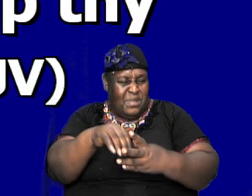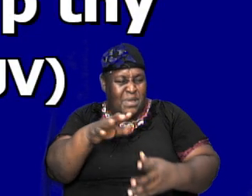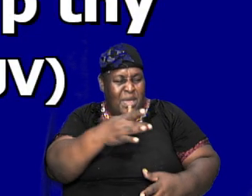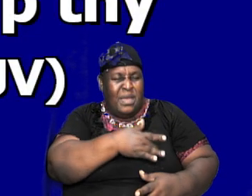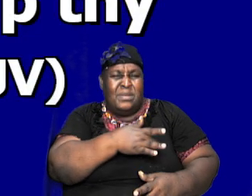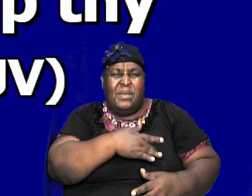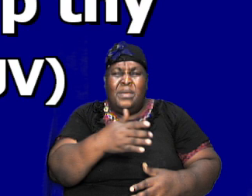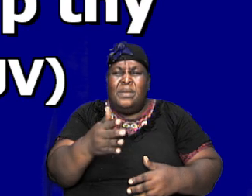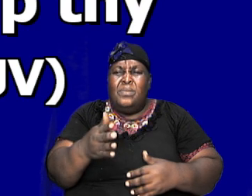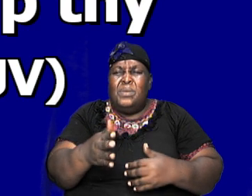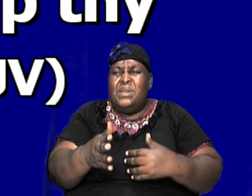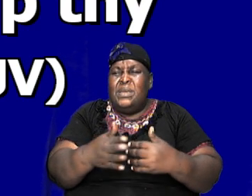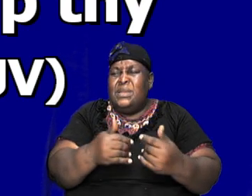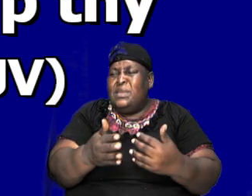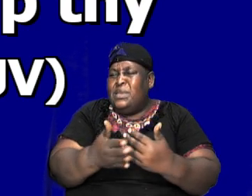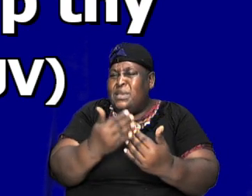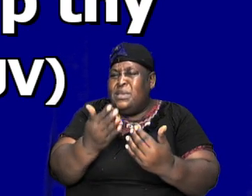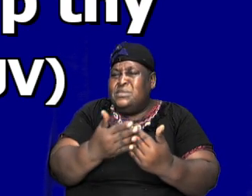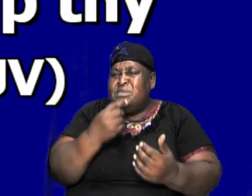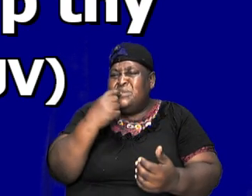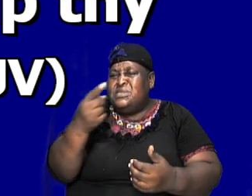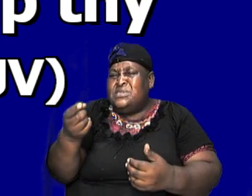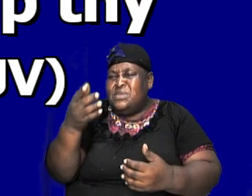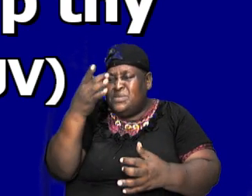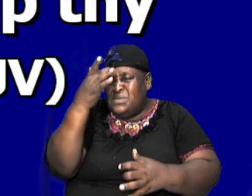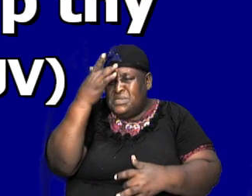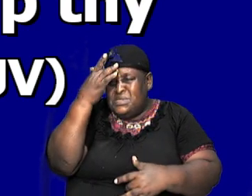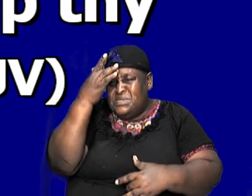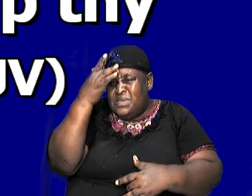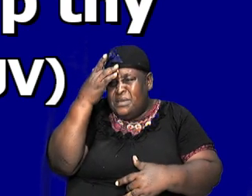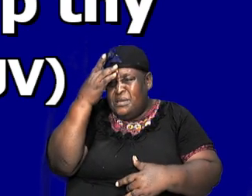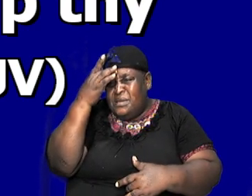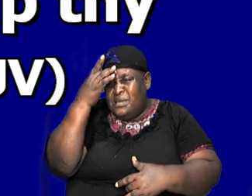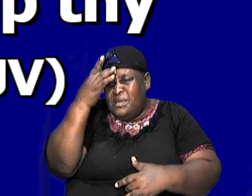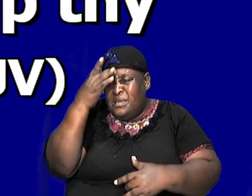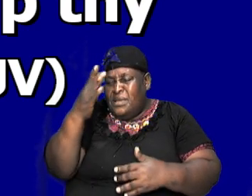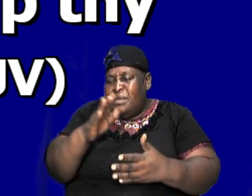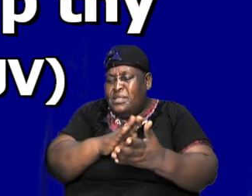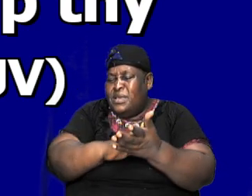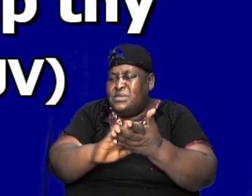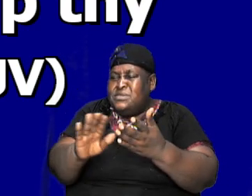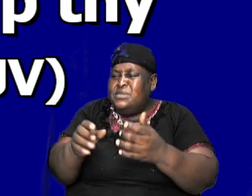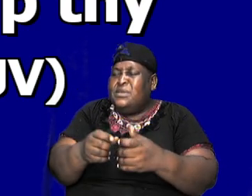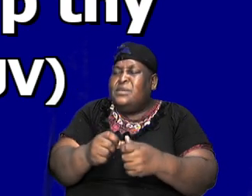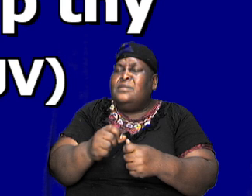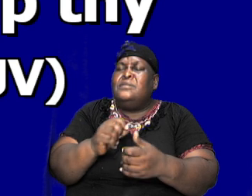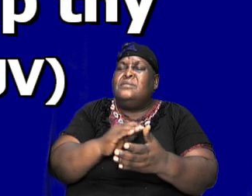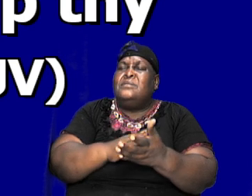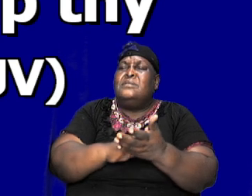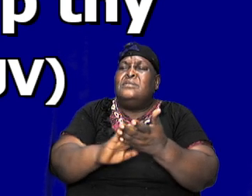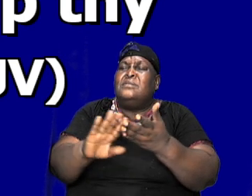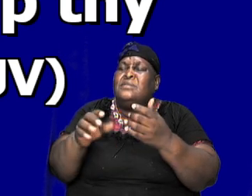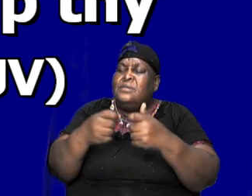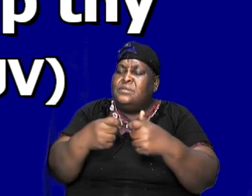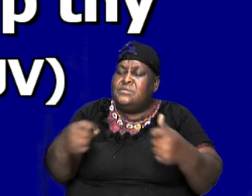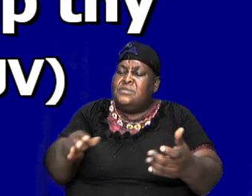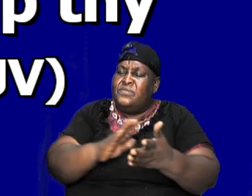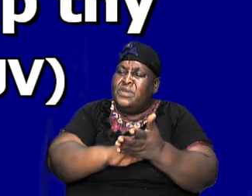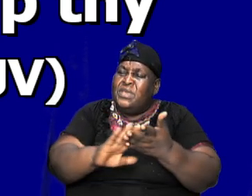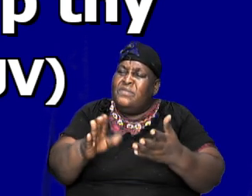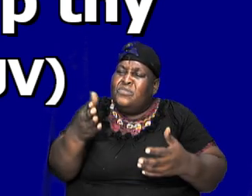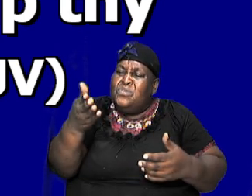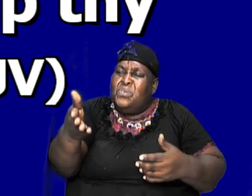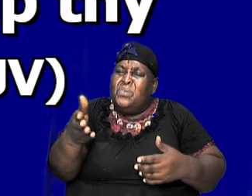it is easier to say to the sick of palsy, thy sins be forgiven thee, or